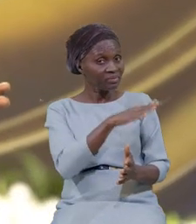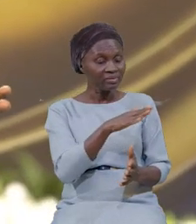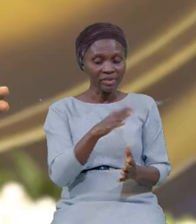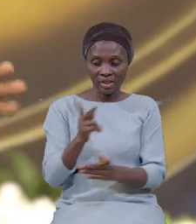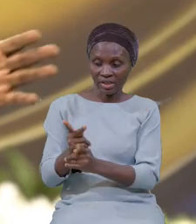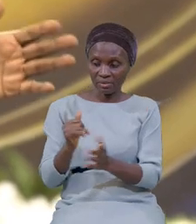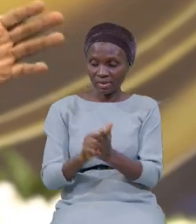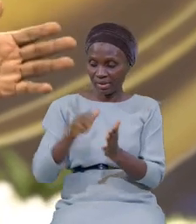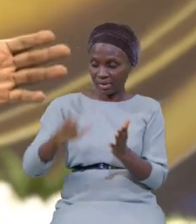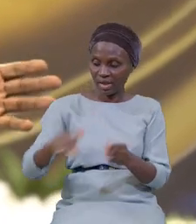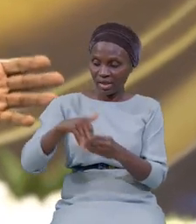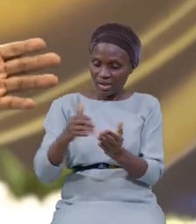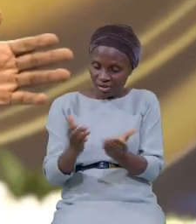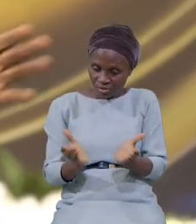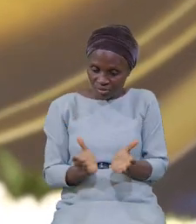boat